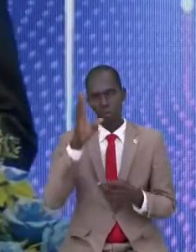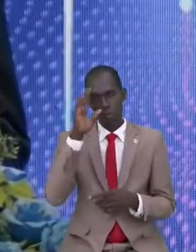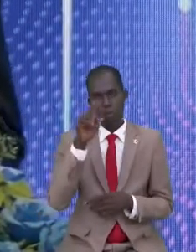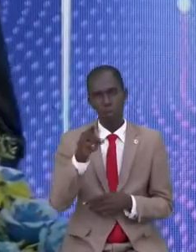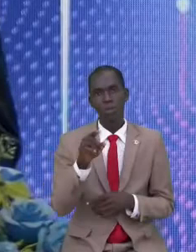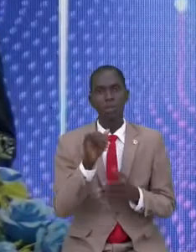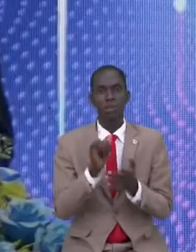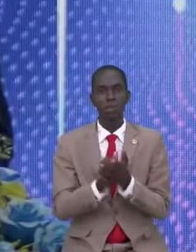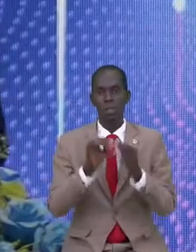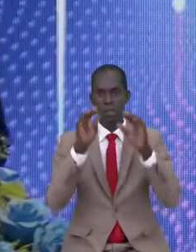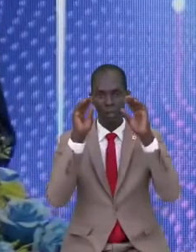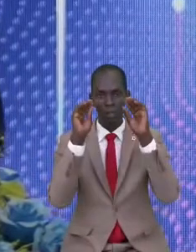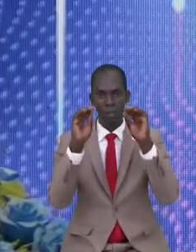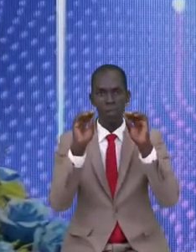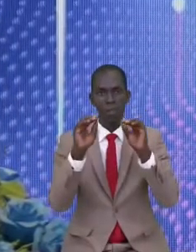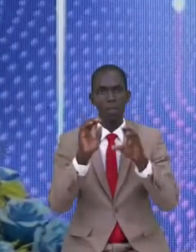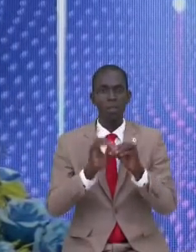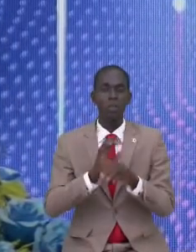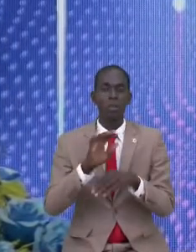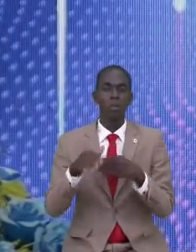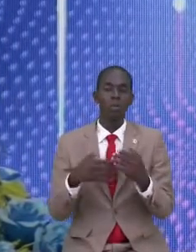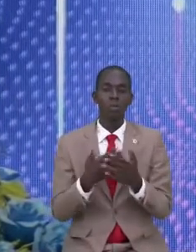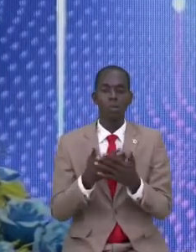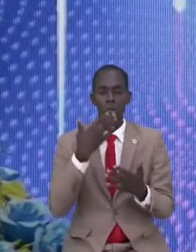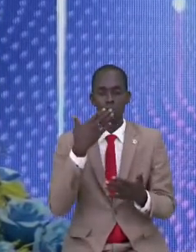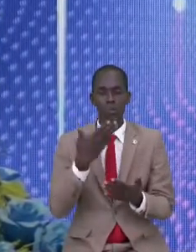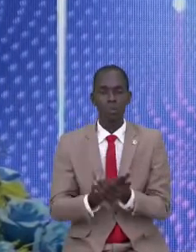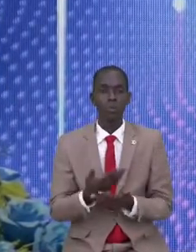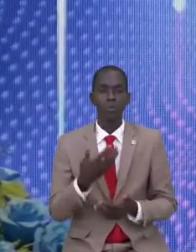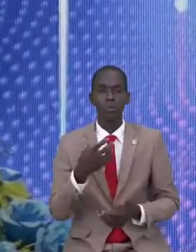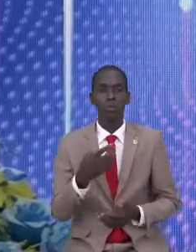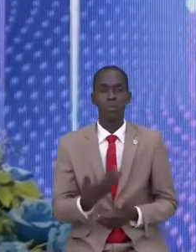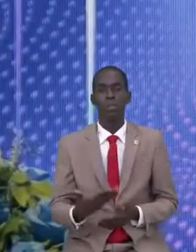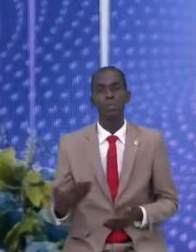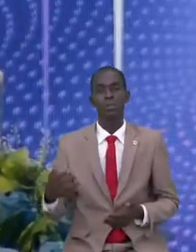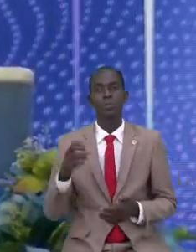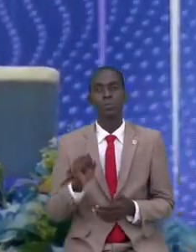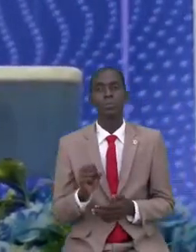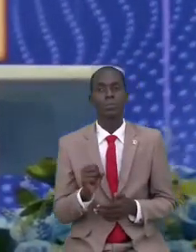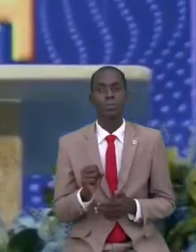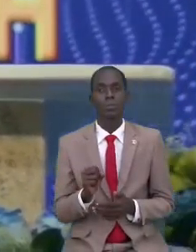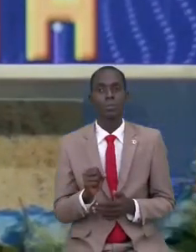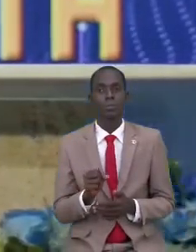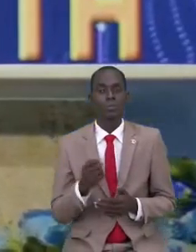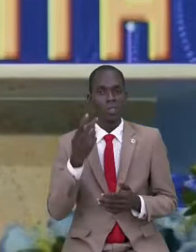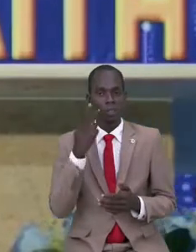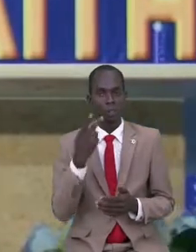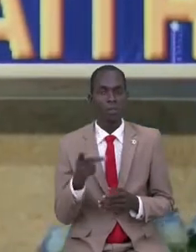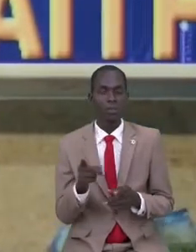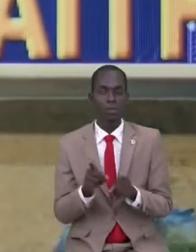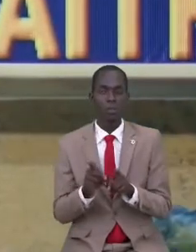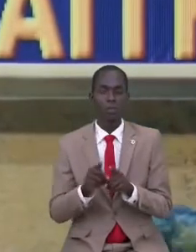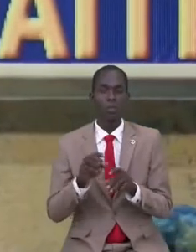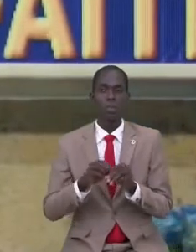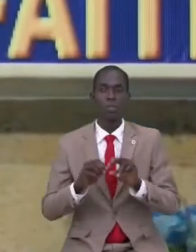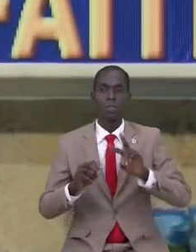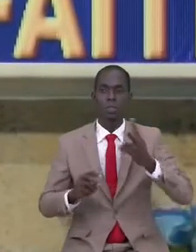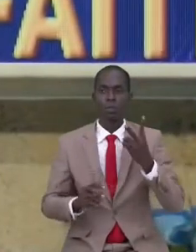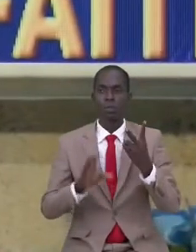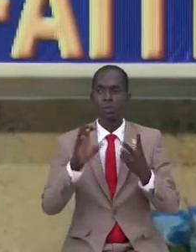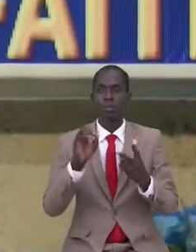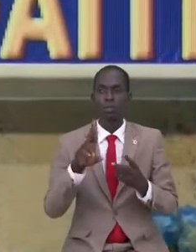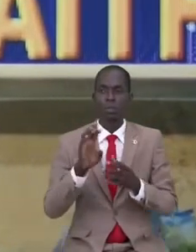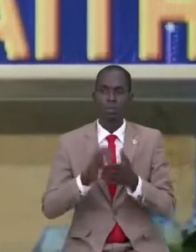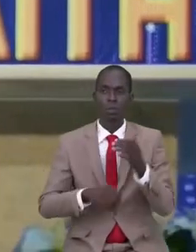that teacheth in all good things. Let's start 2 Corinthians chapter 10,